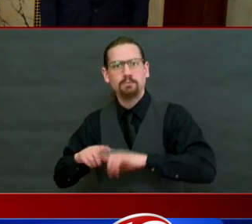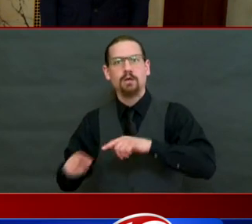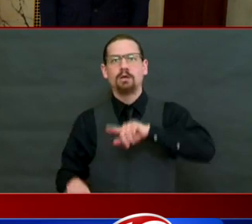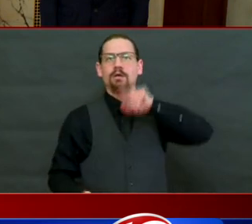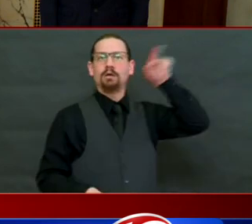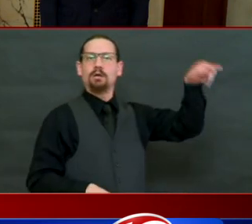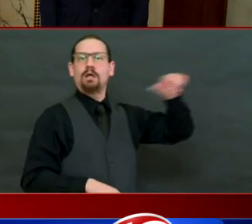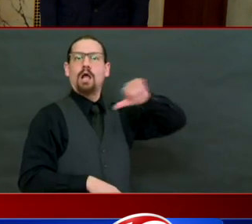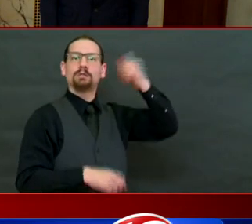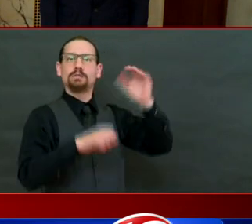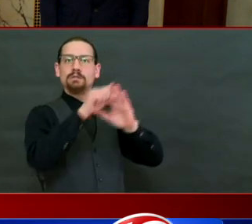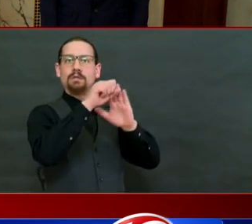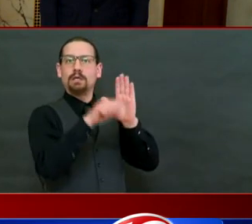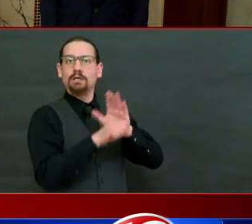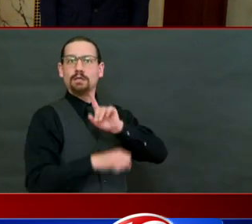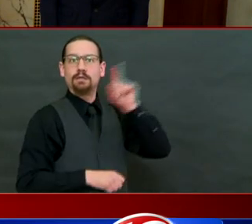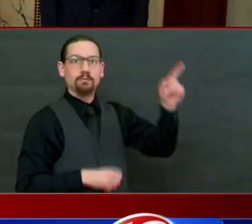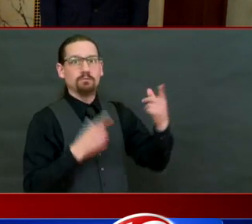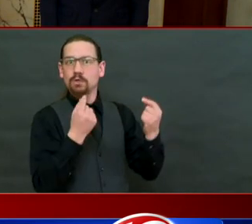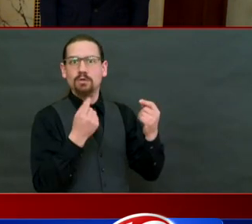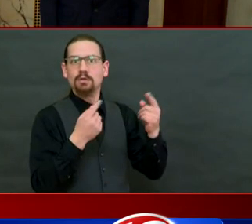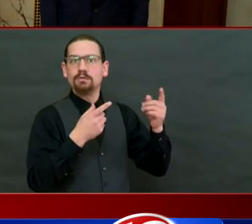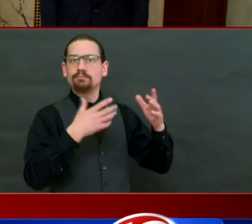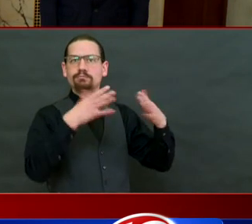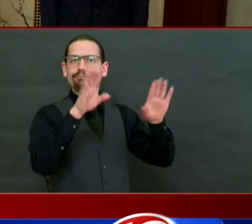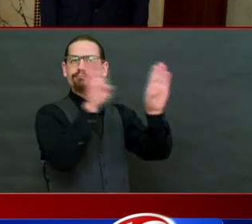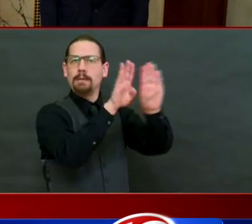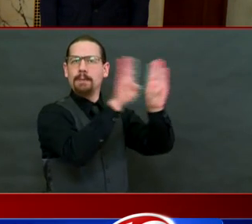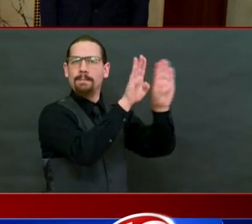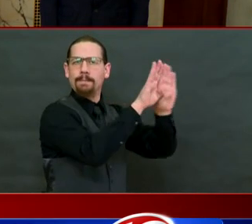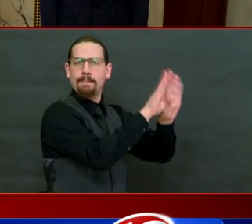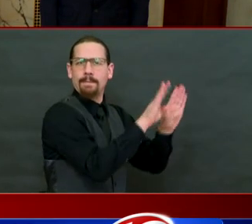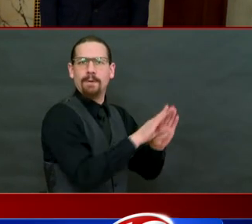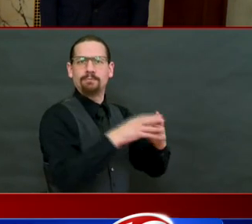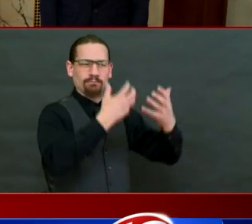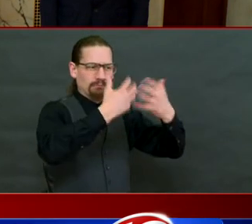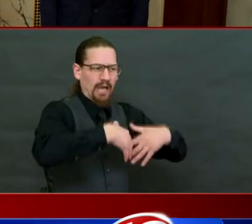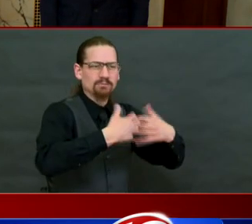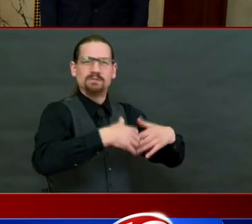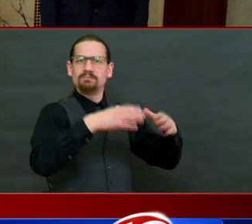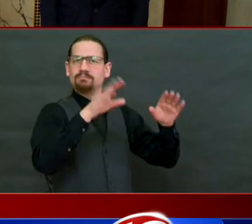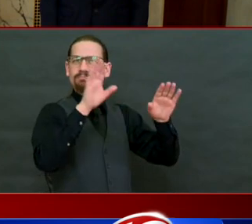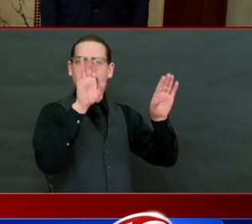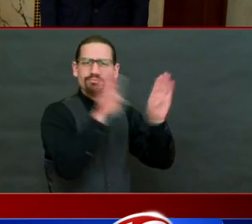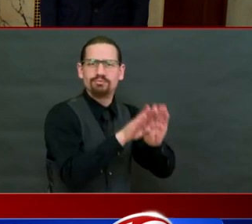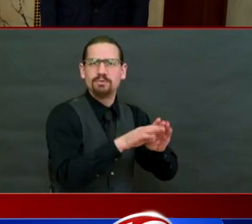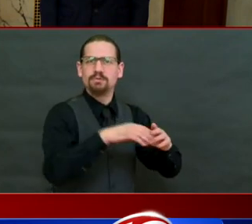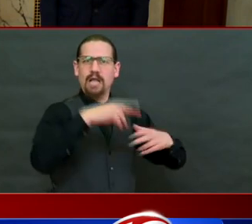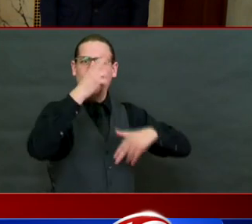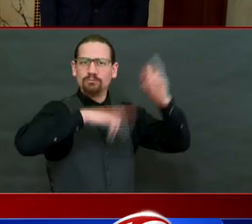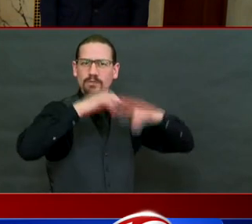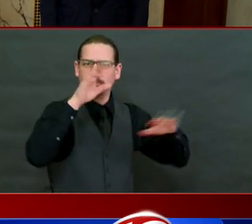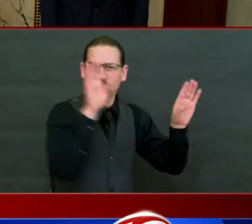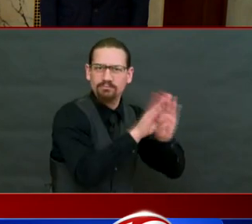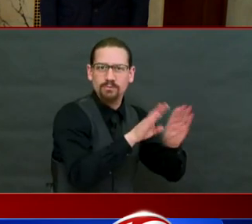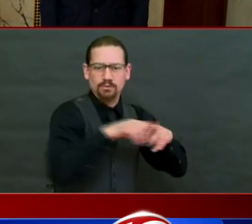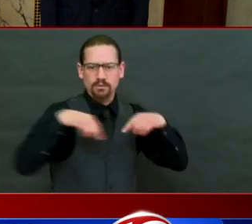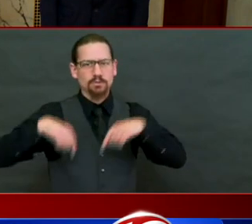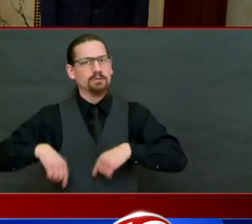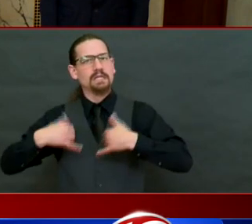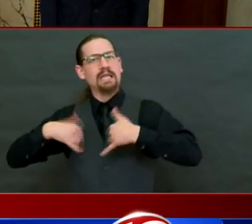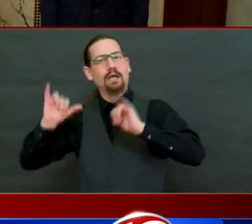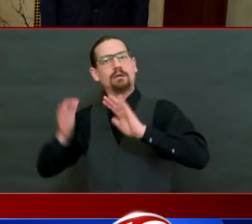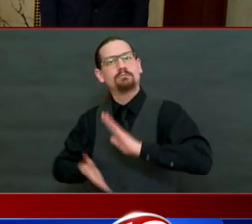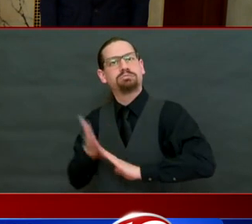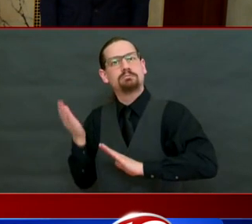able to continue. We're also in a good position because our testing capacity